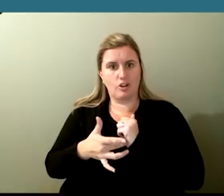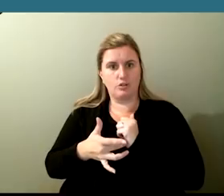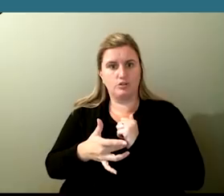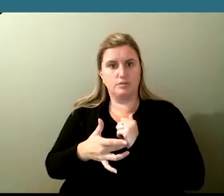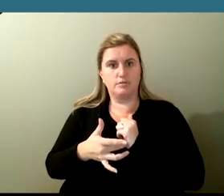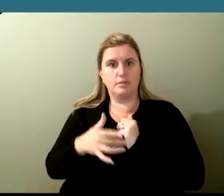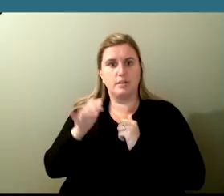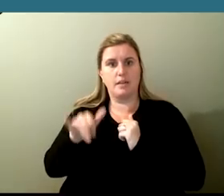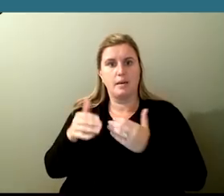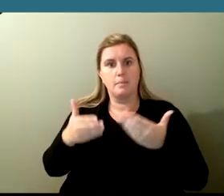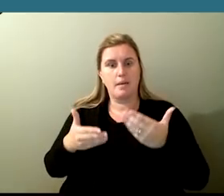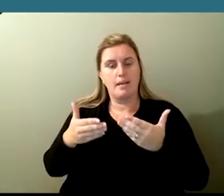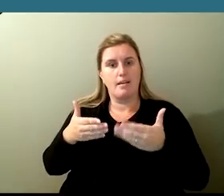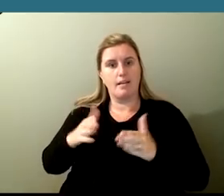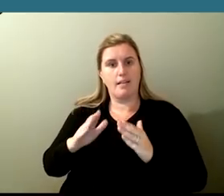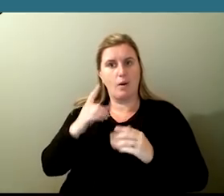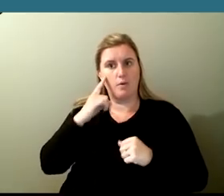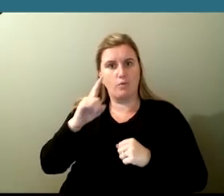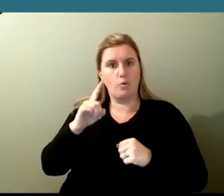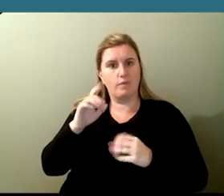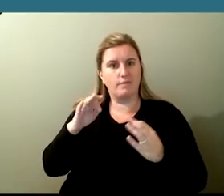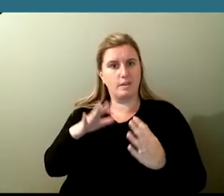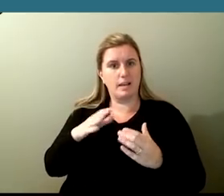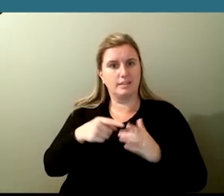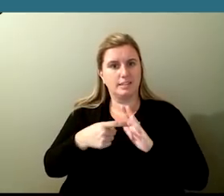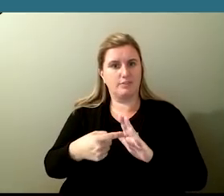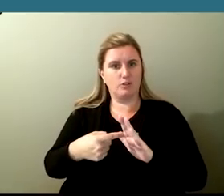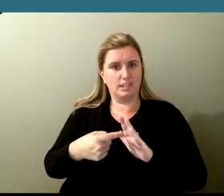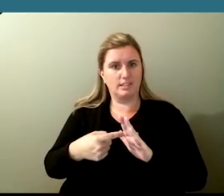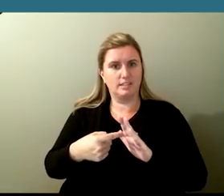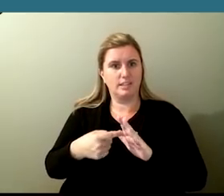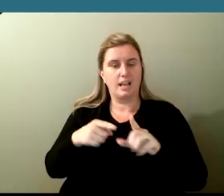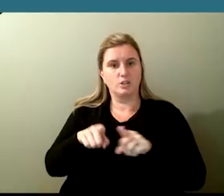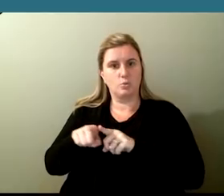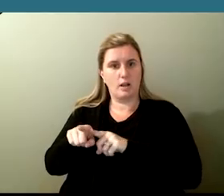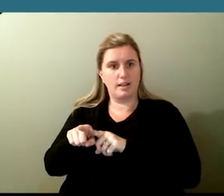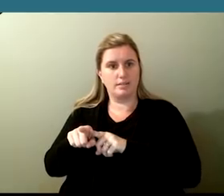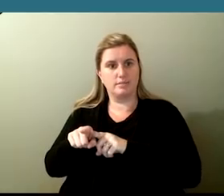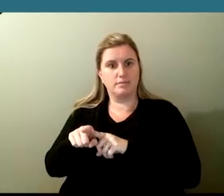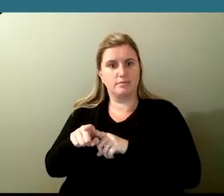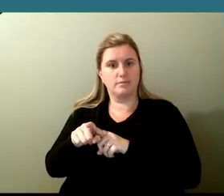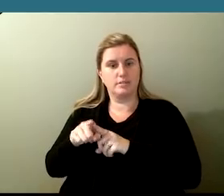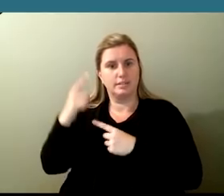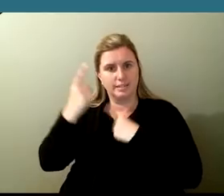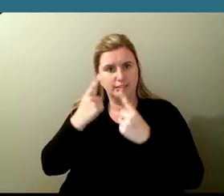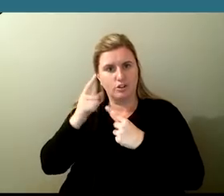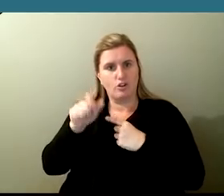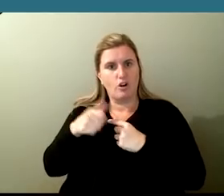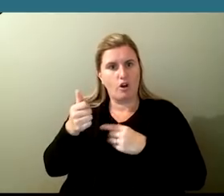that may allow for feedback delivery, as well as consider other